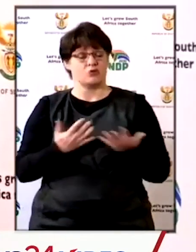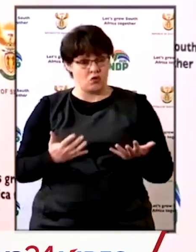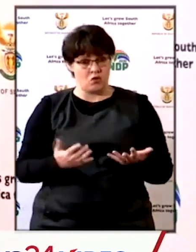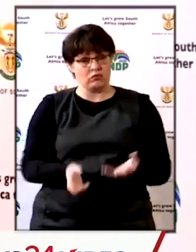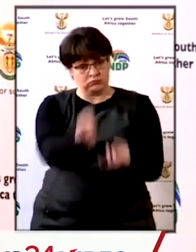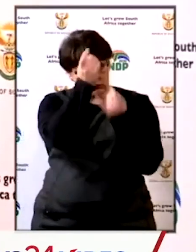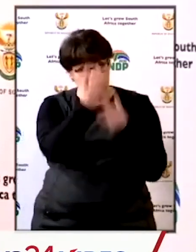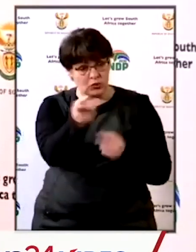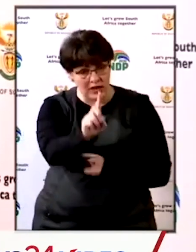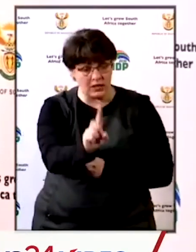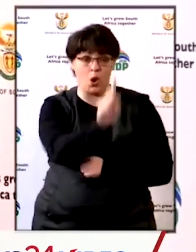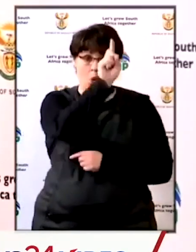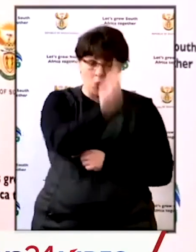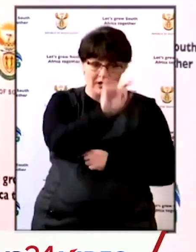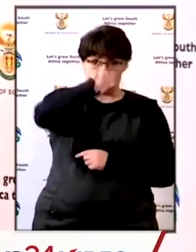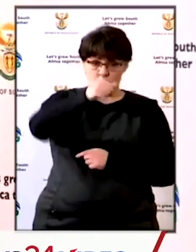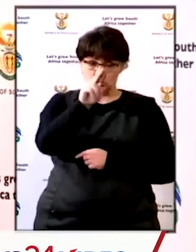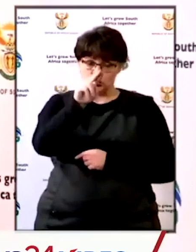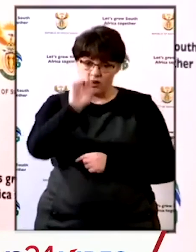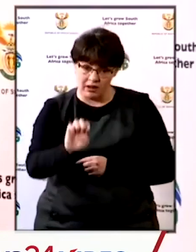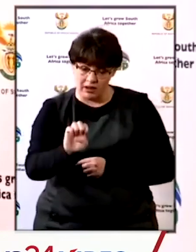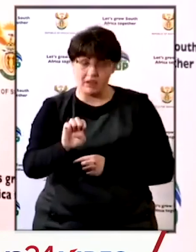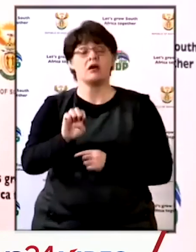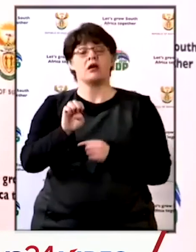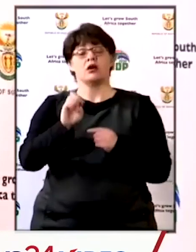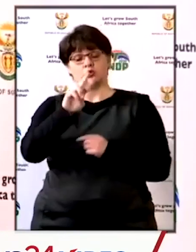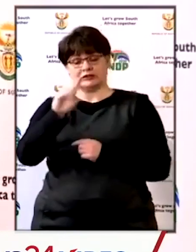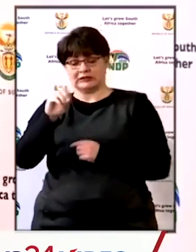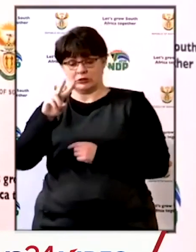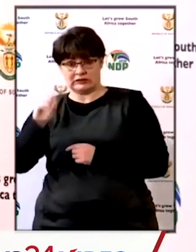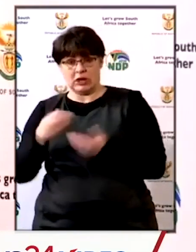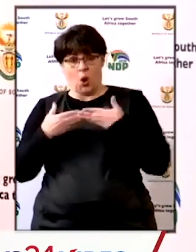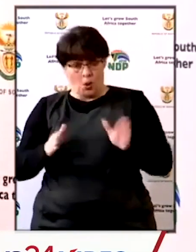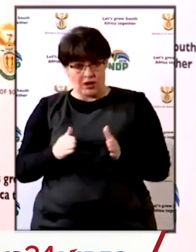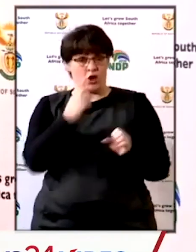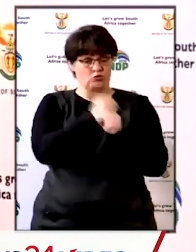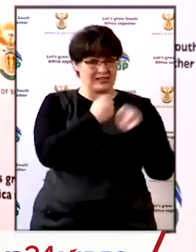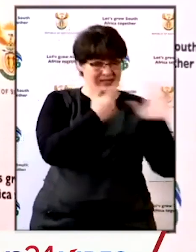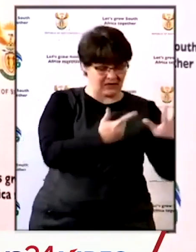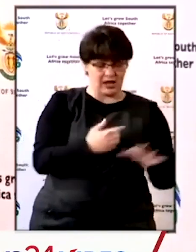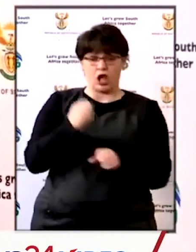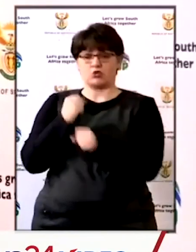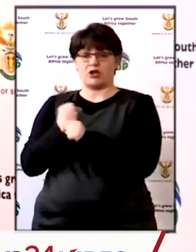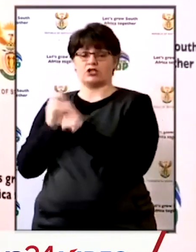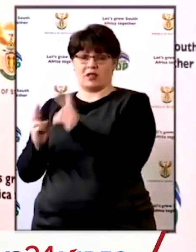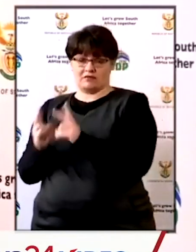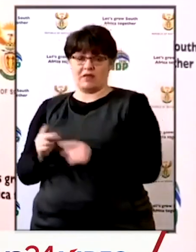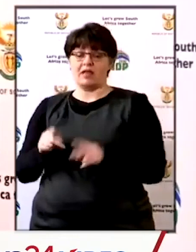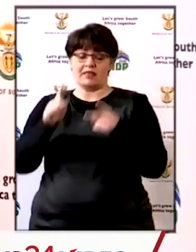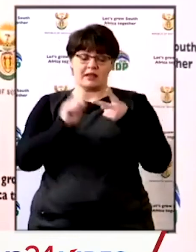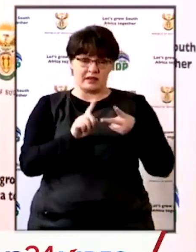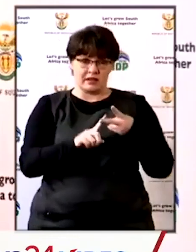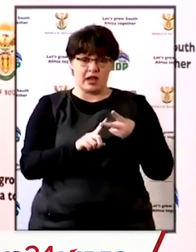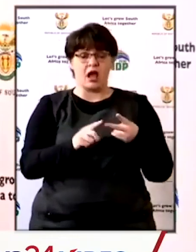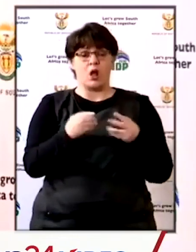June. We will start with grade 7s and 12, but also we will also look at small schools and special